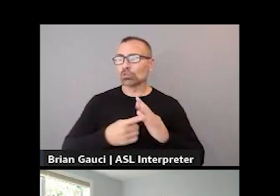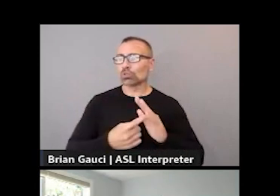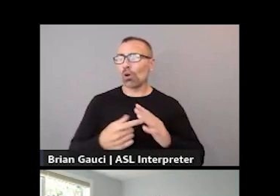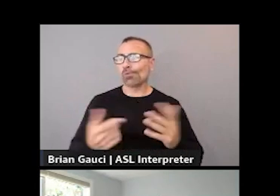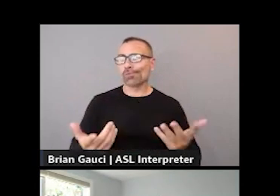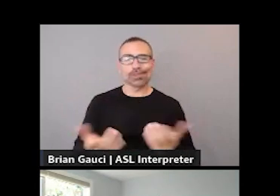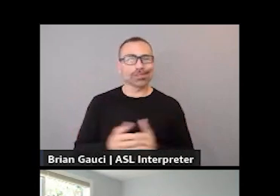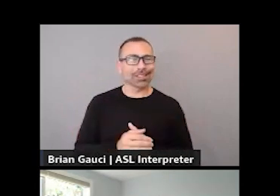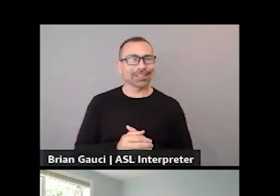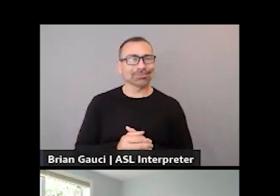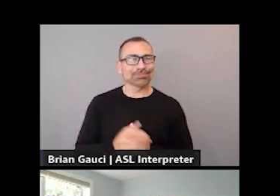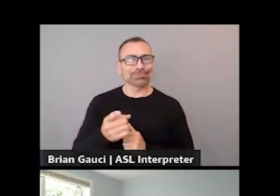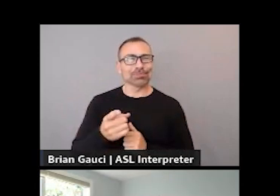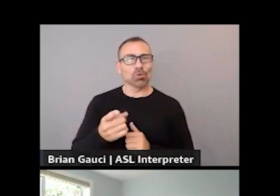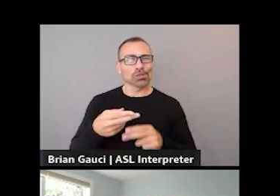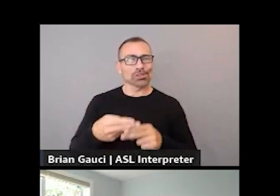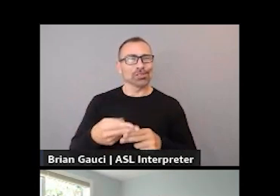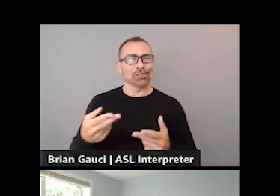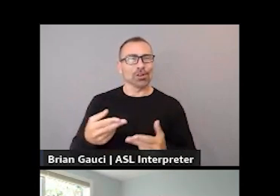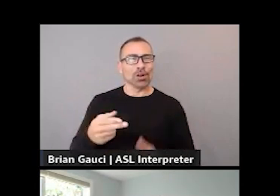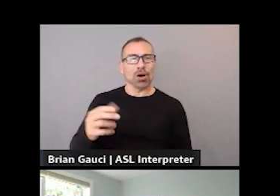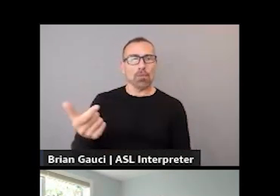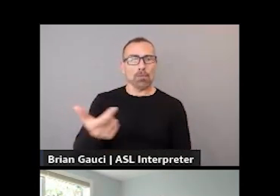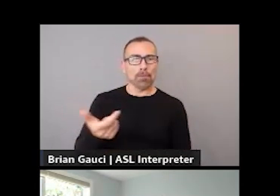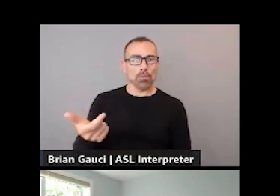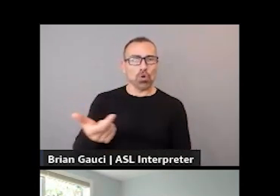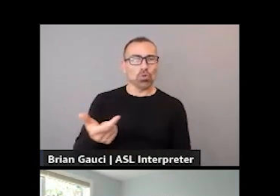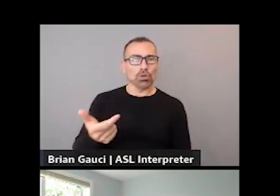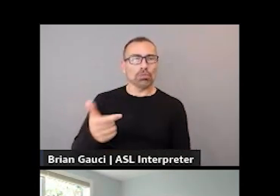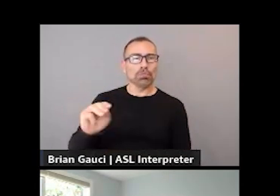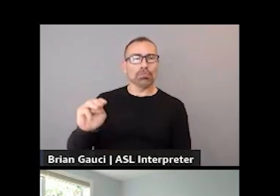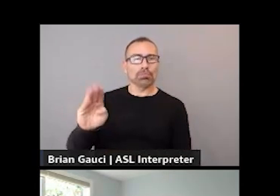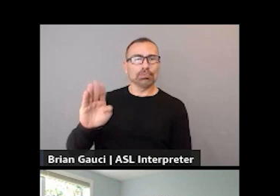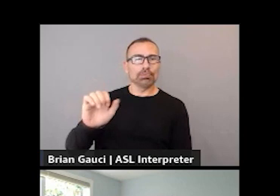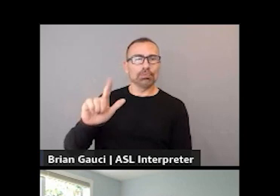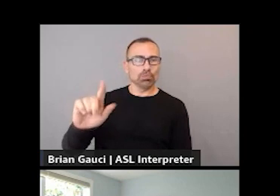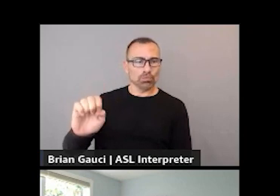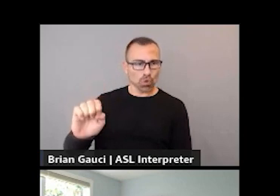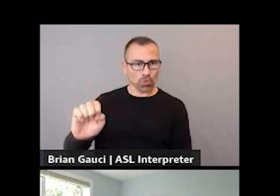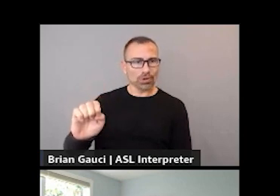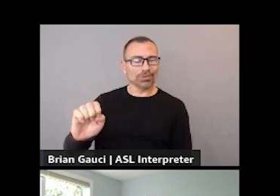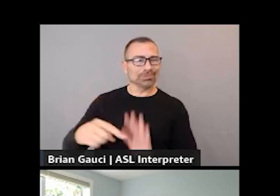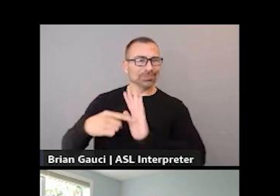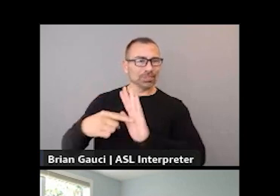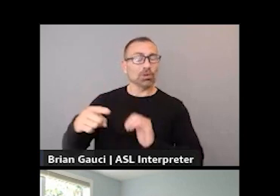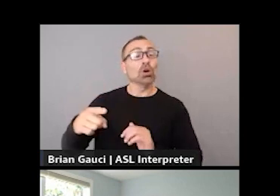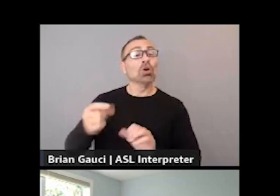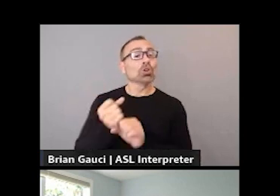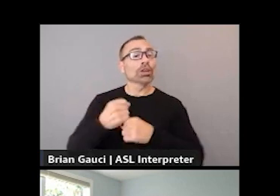it's a mobile demo. And again, this was created by our design team, Maxime and